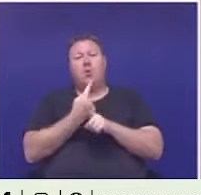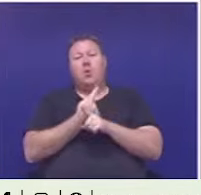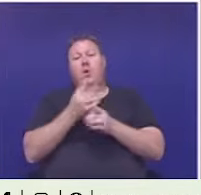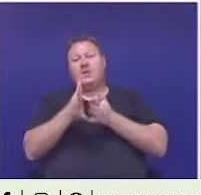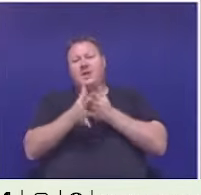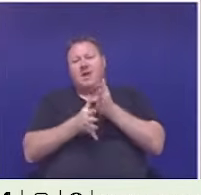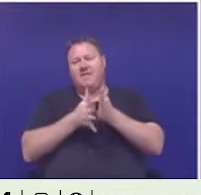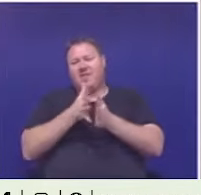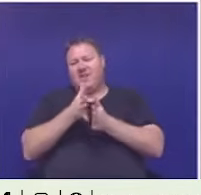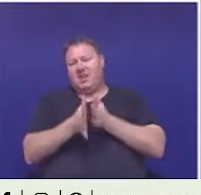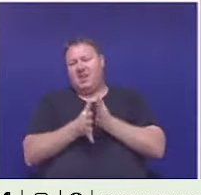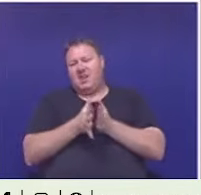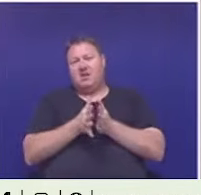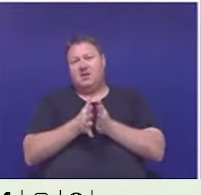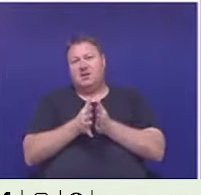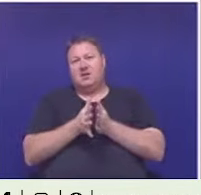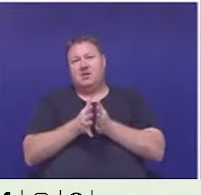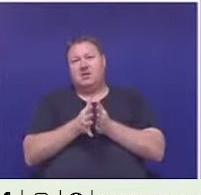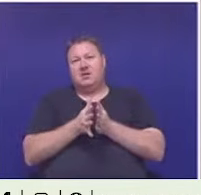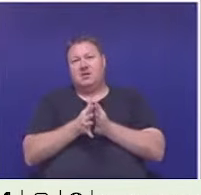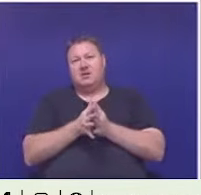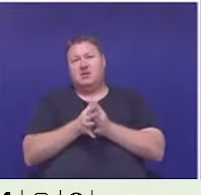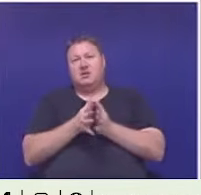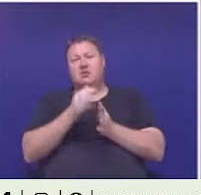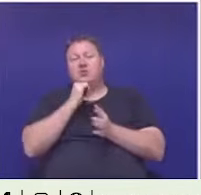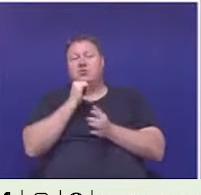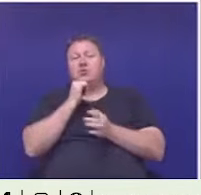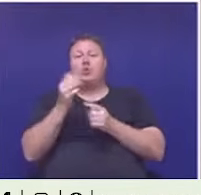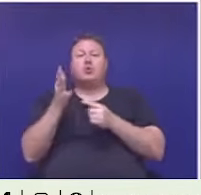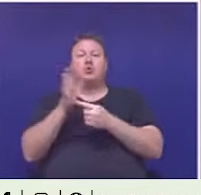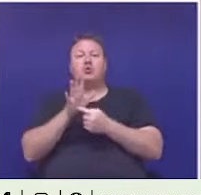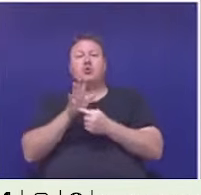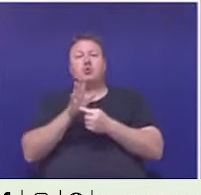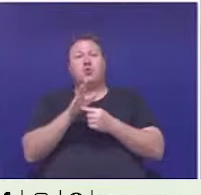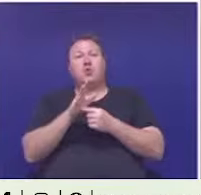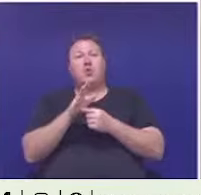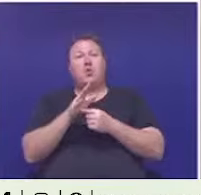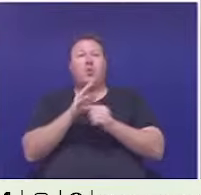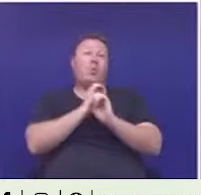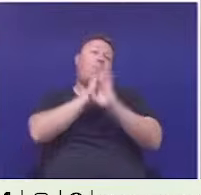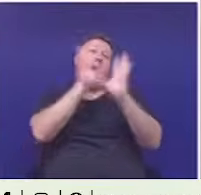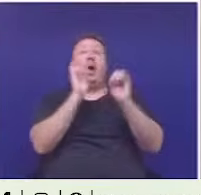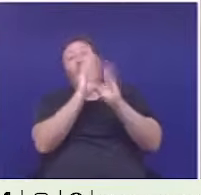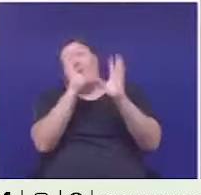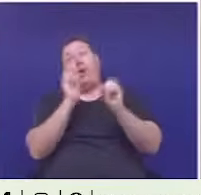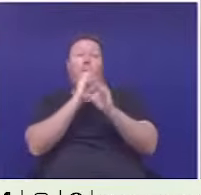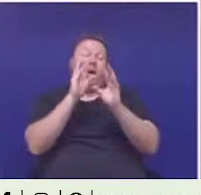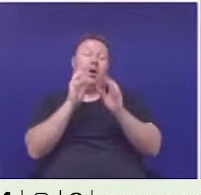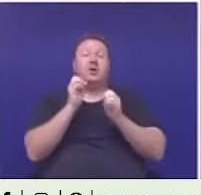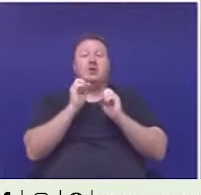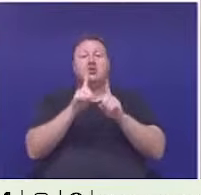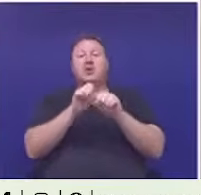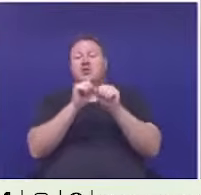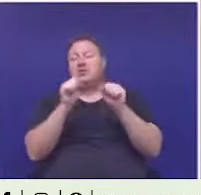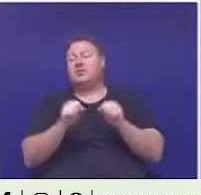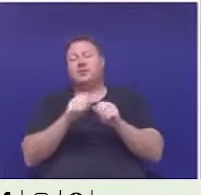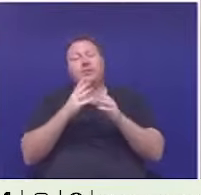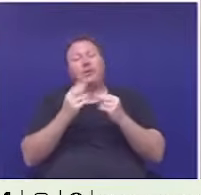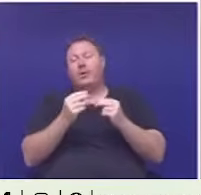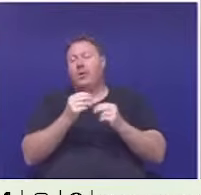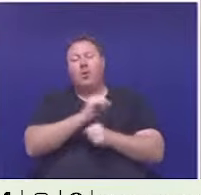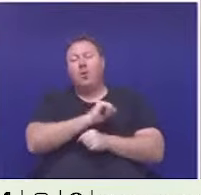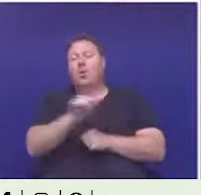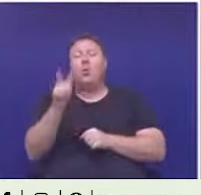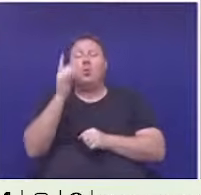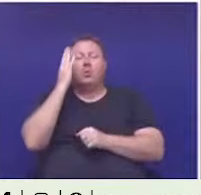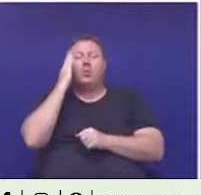to paint a rosy picture of our education system, because I think all of us have touch points